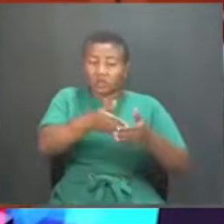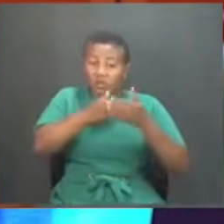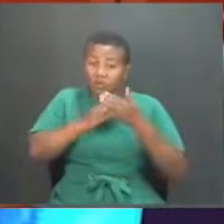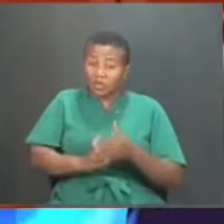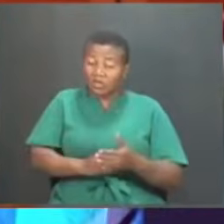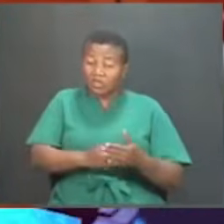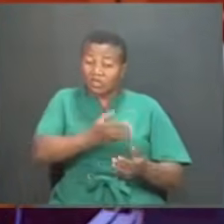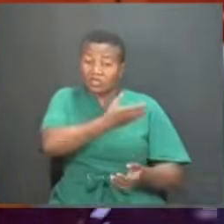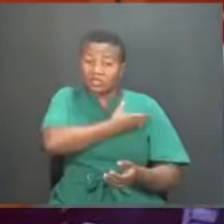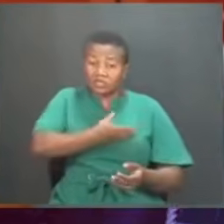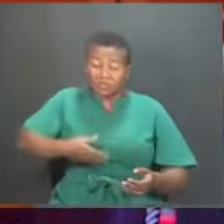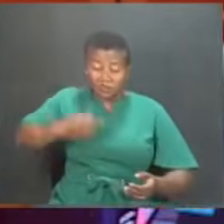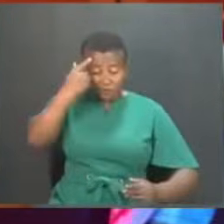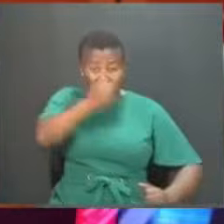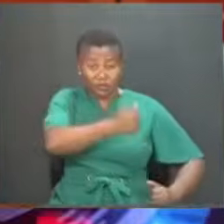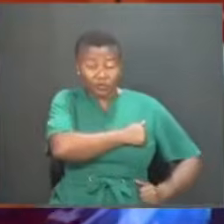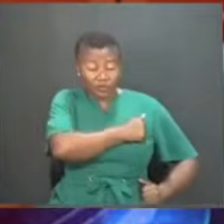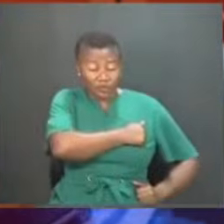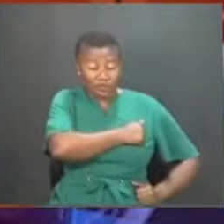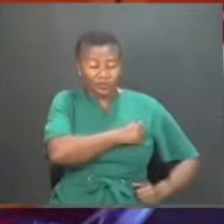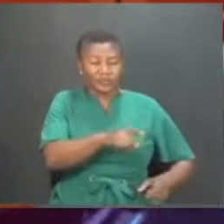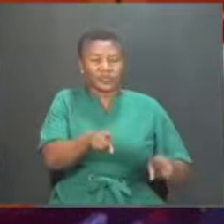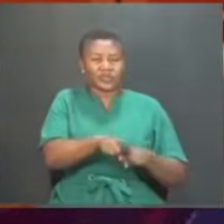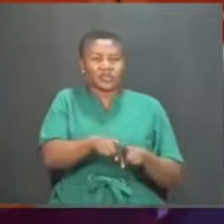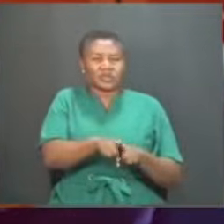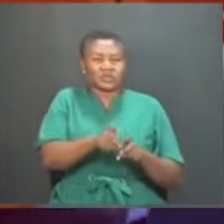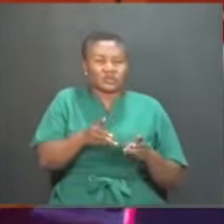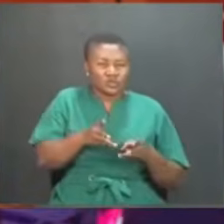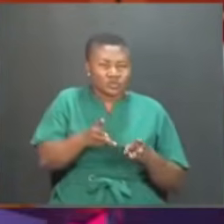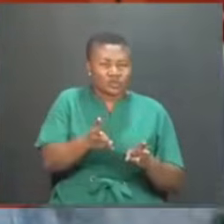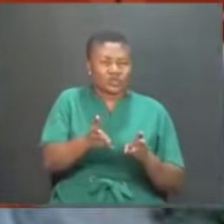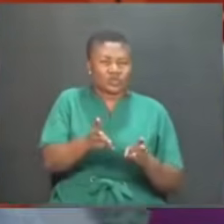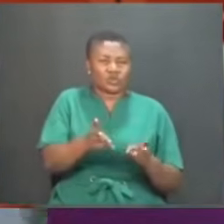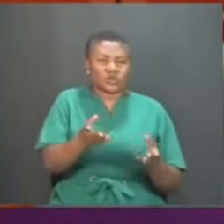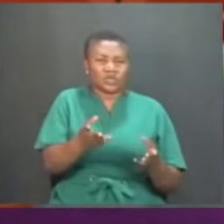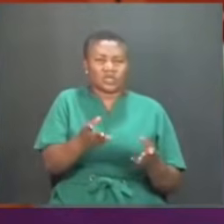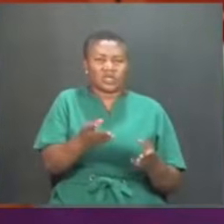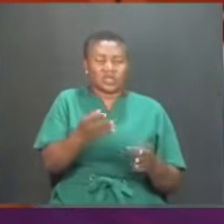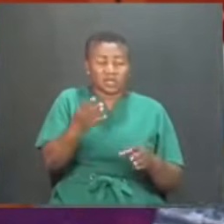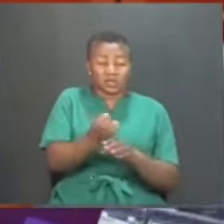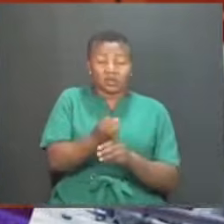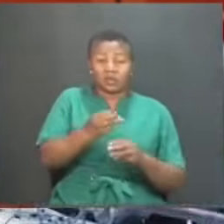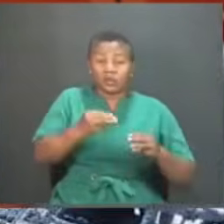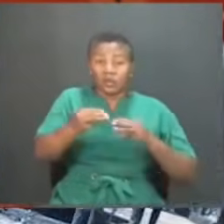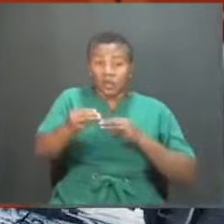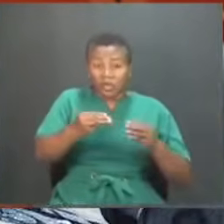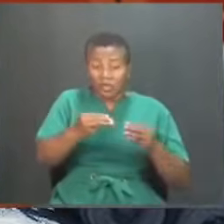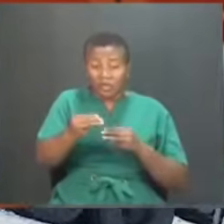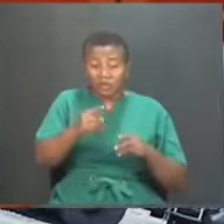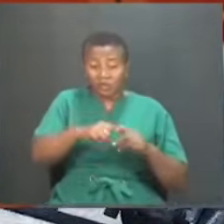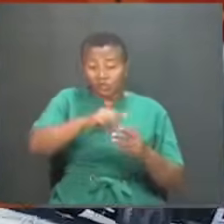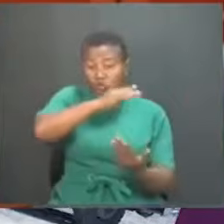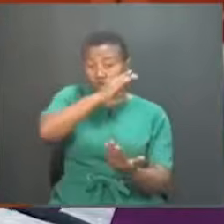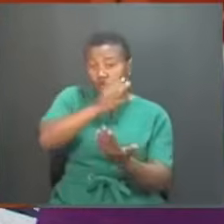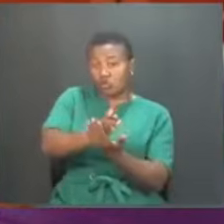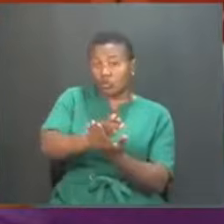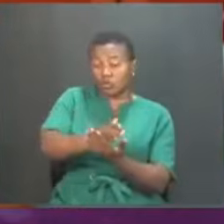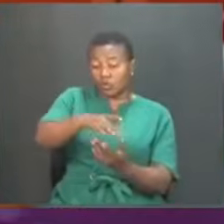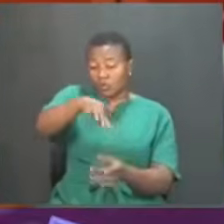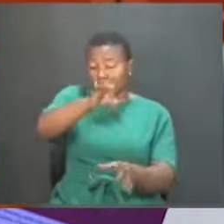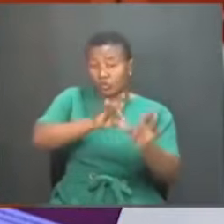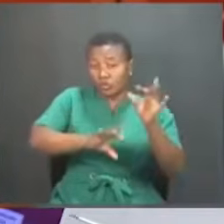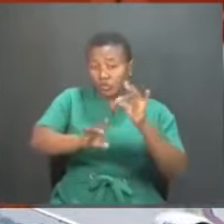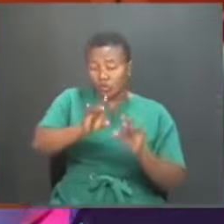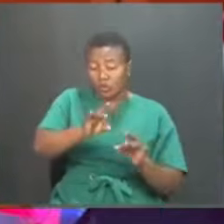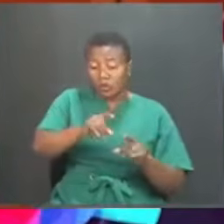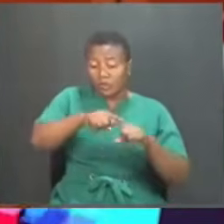Forces. In the same way he has taken matters and stopped the work, he should also take responsibility for what has happened today and